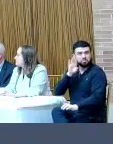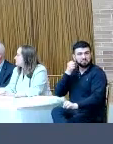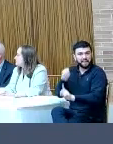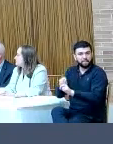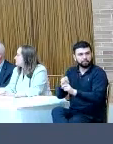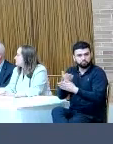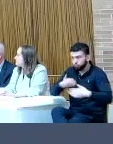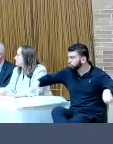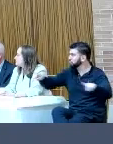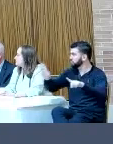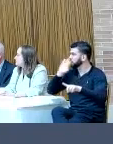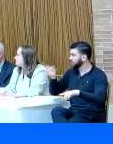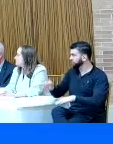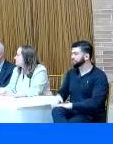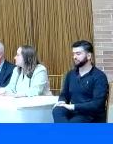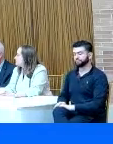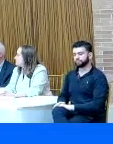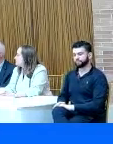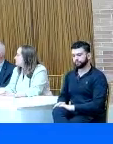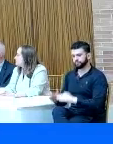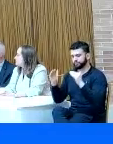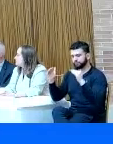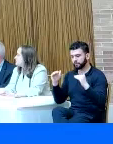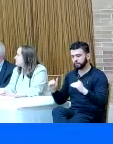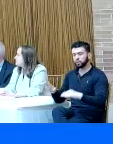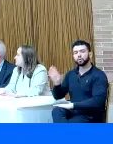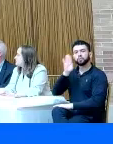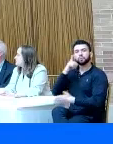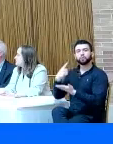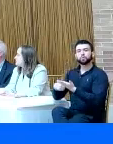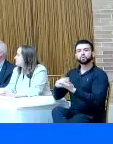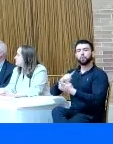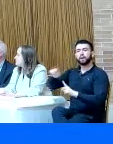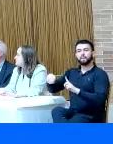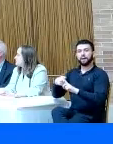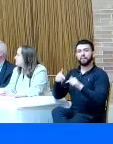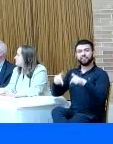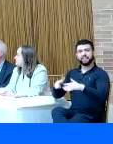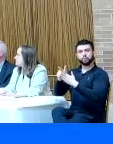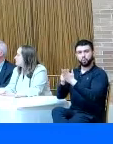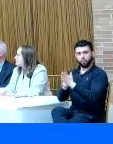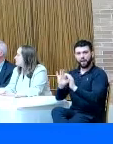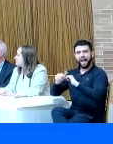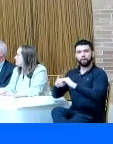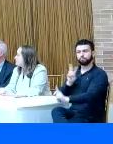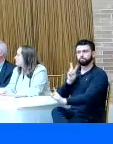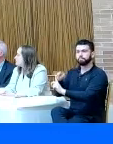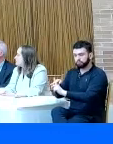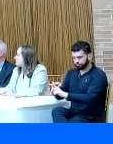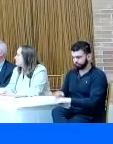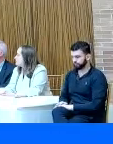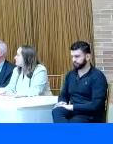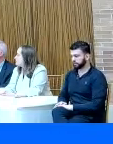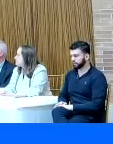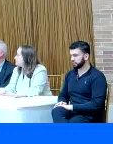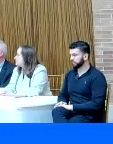you so we're going to talk a little bit about enforcement of the federal fair housing act if a complaintant